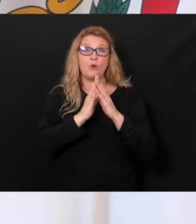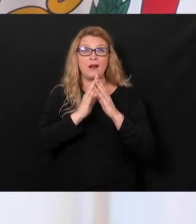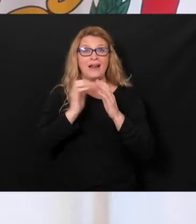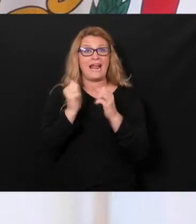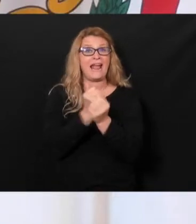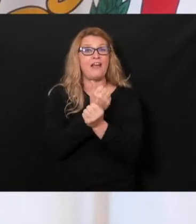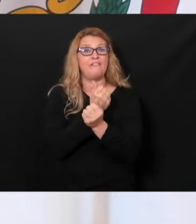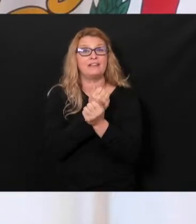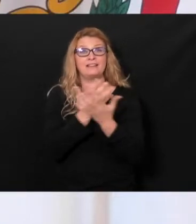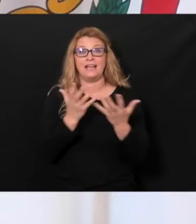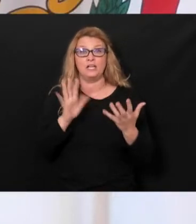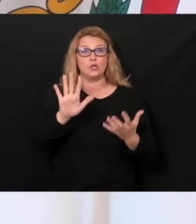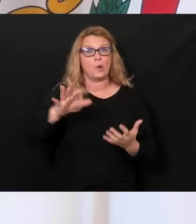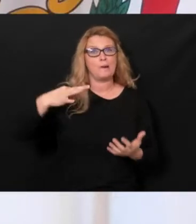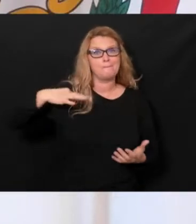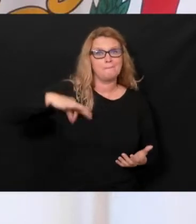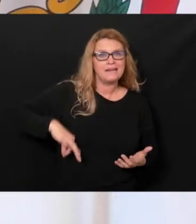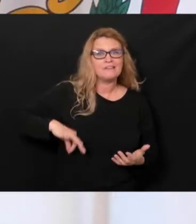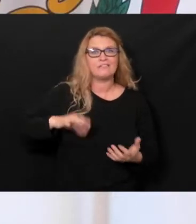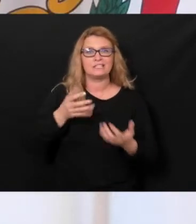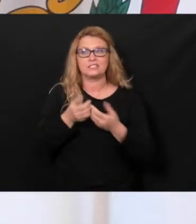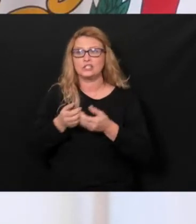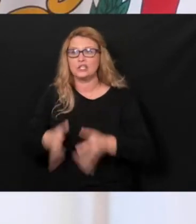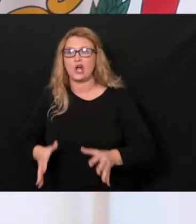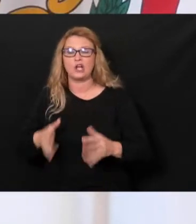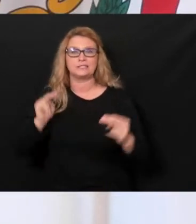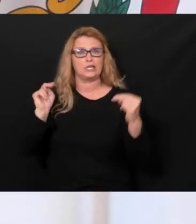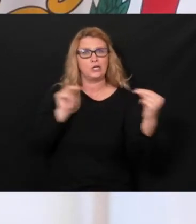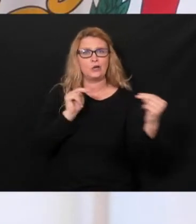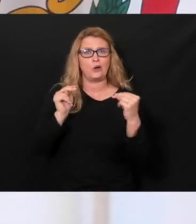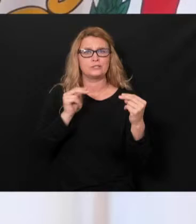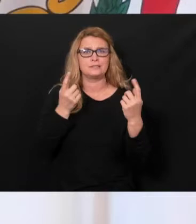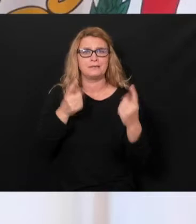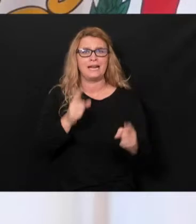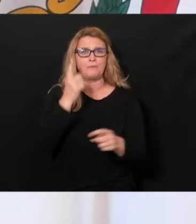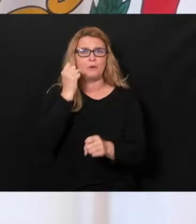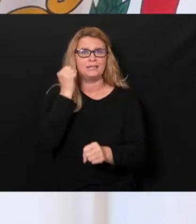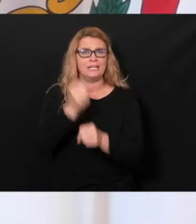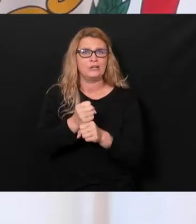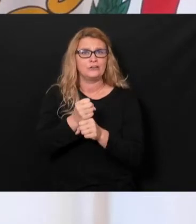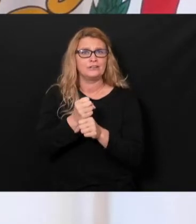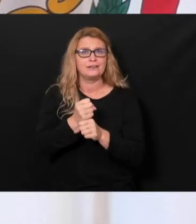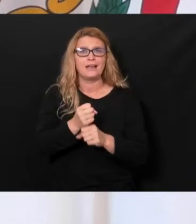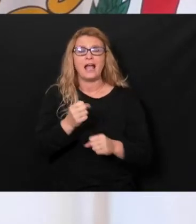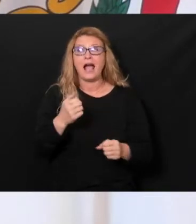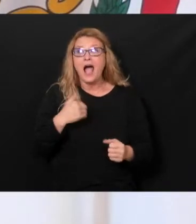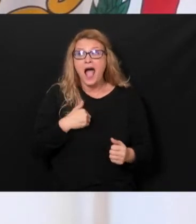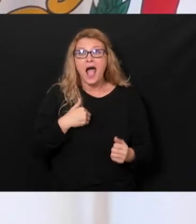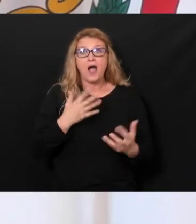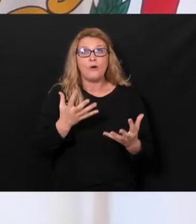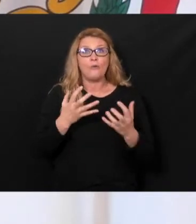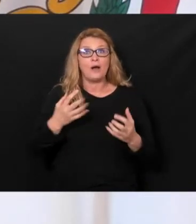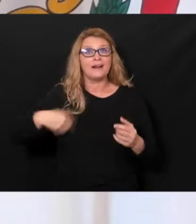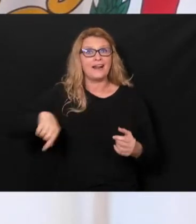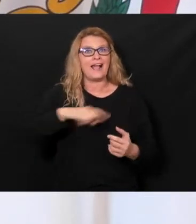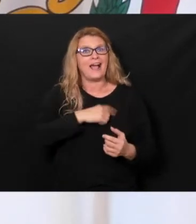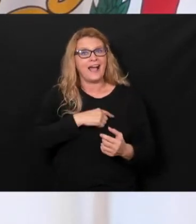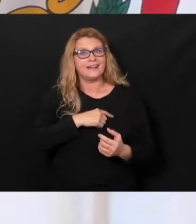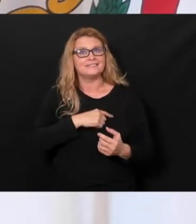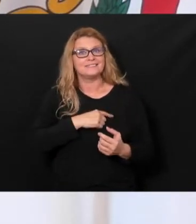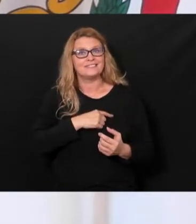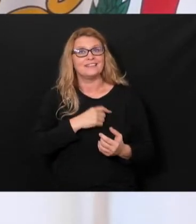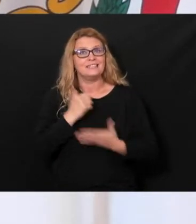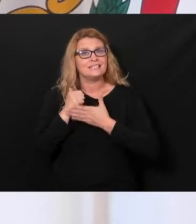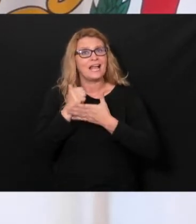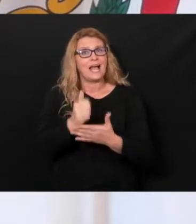lost in the negotiations that have been going on for a year and everything. And I want us to reward our people and get our